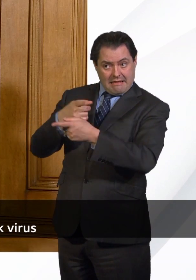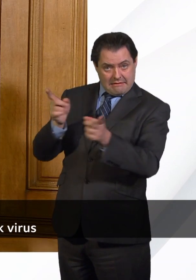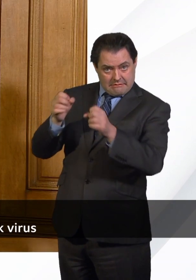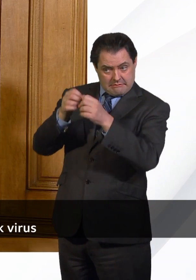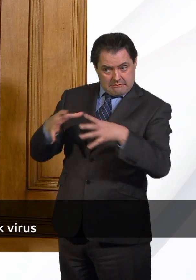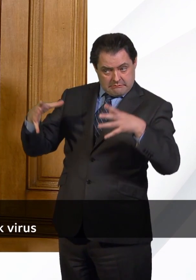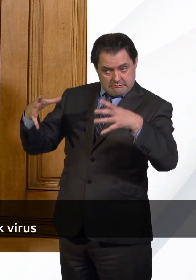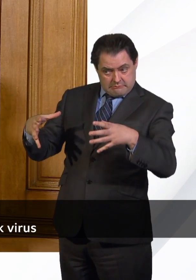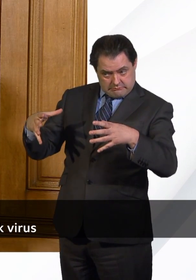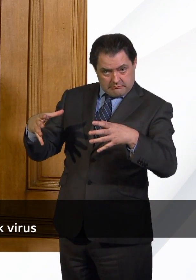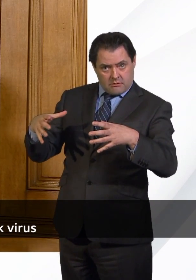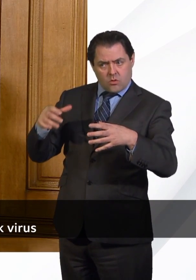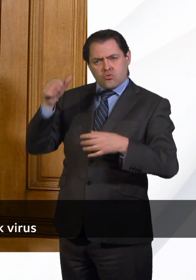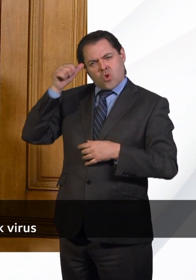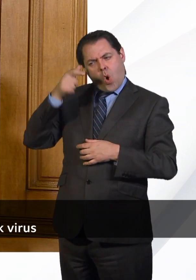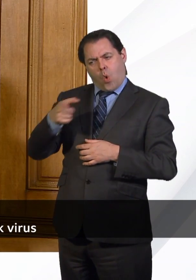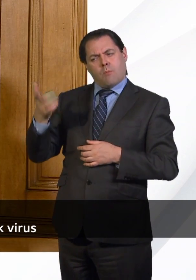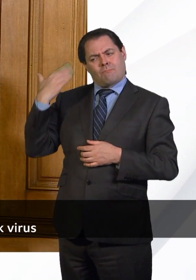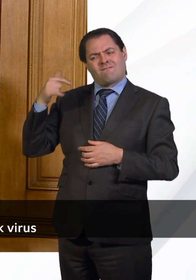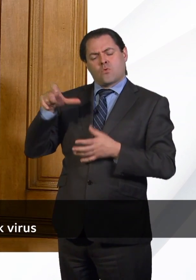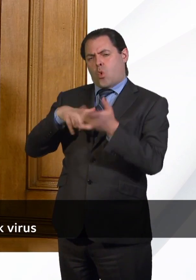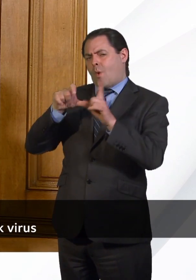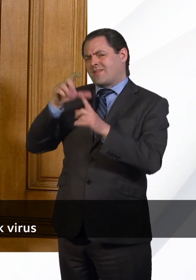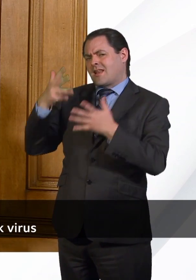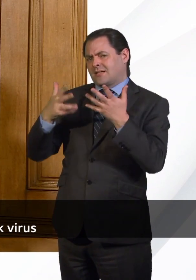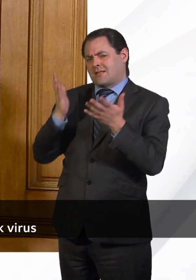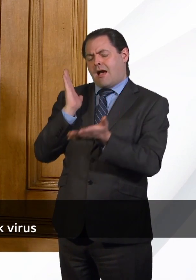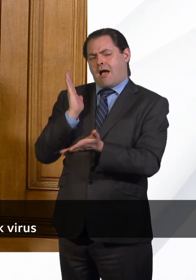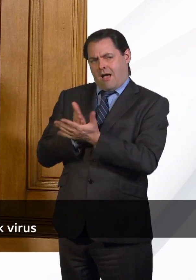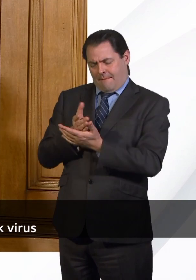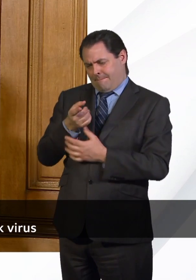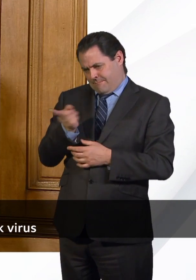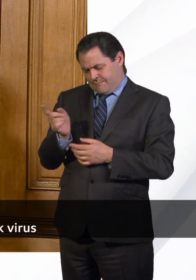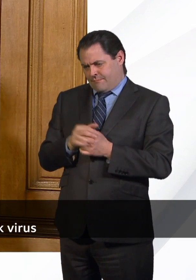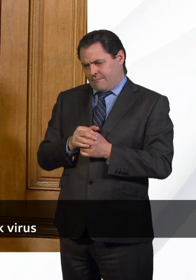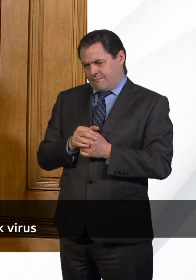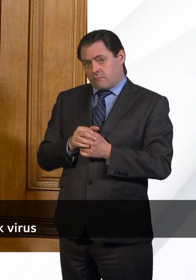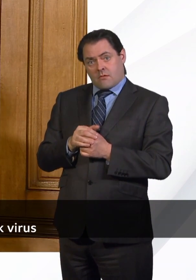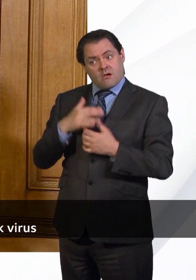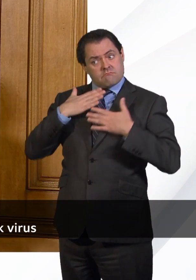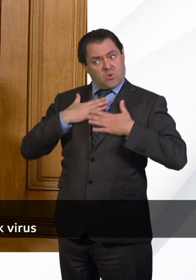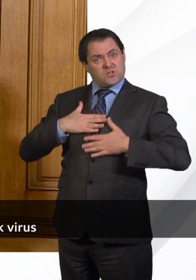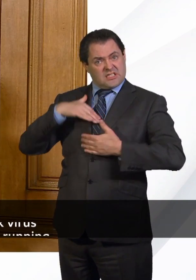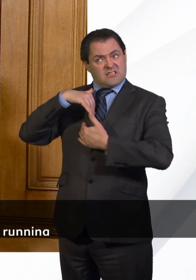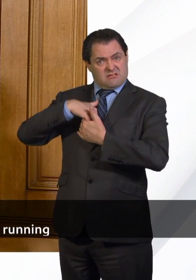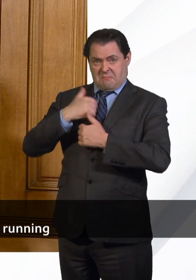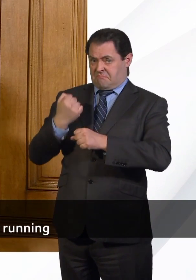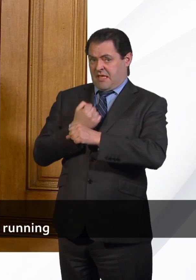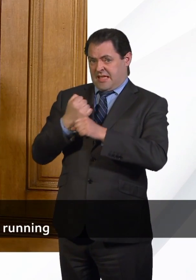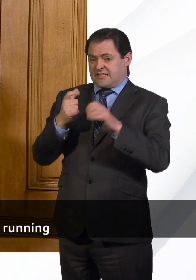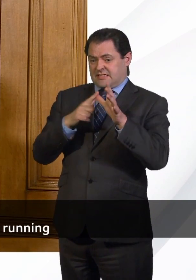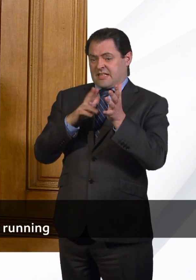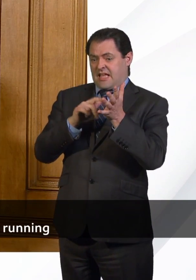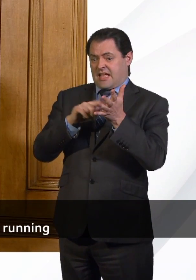who've had definite COVID-19 infection have got antibodies in their bloodstream, which is a